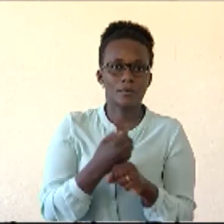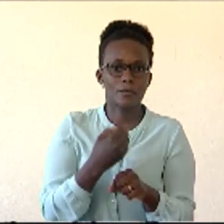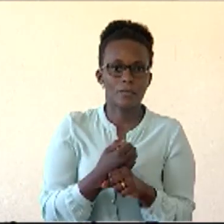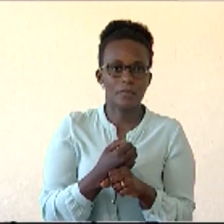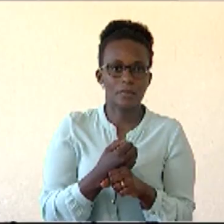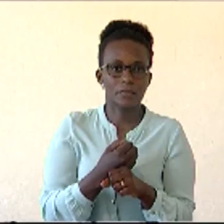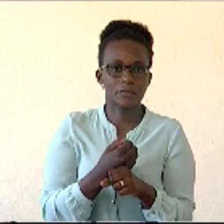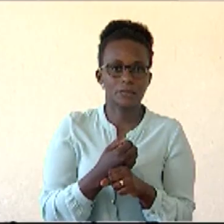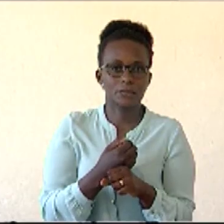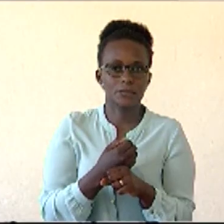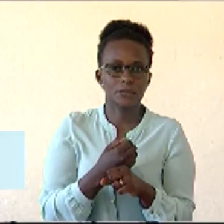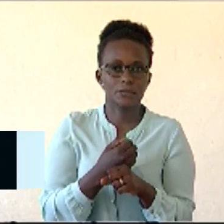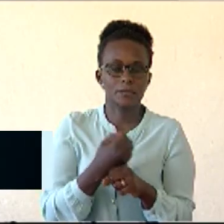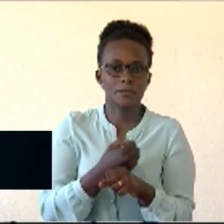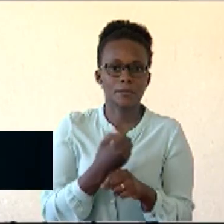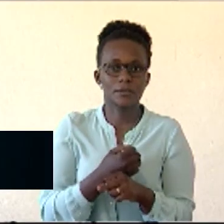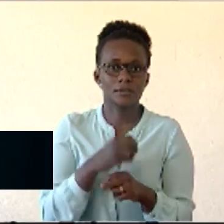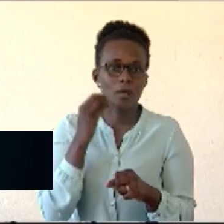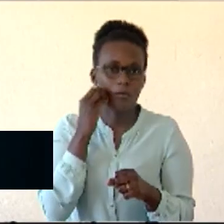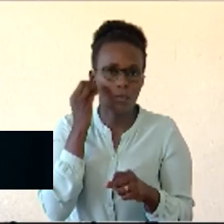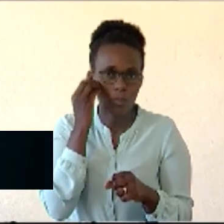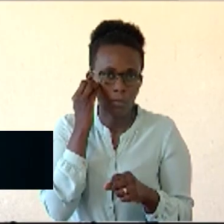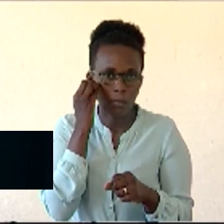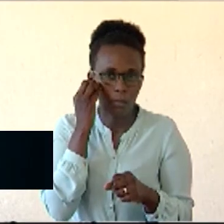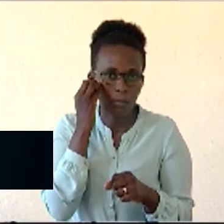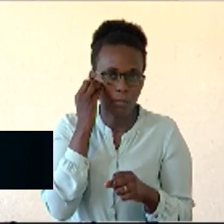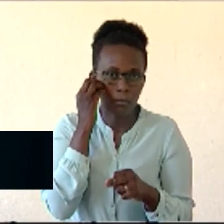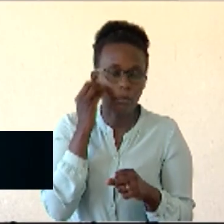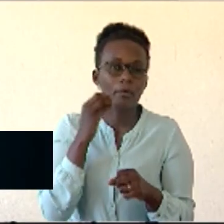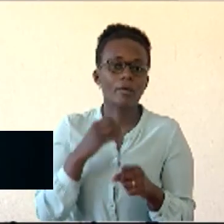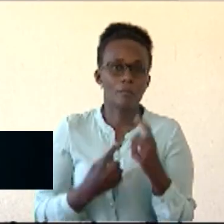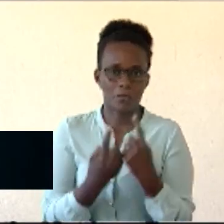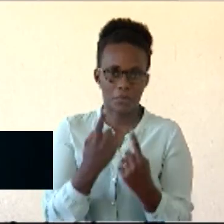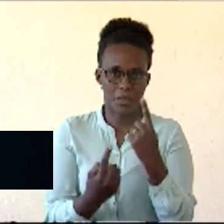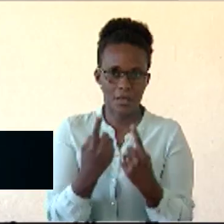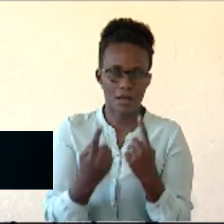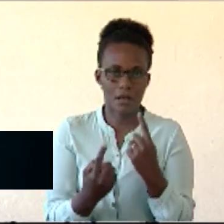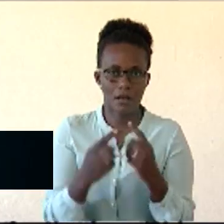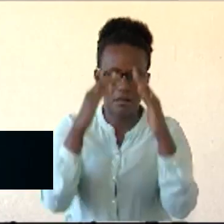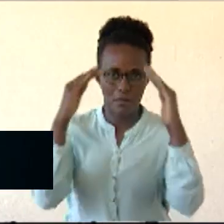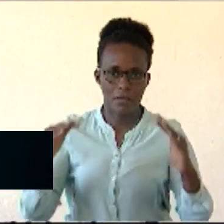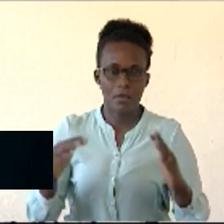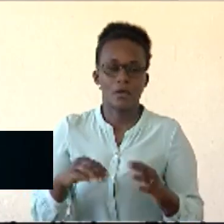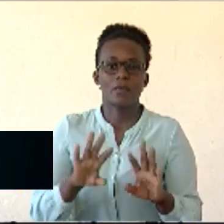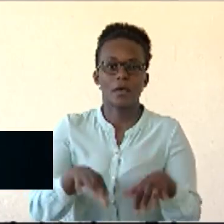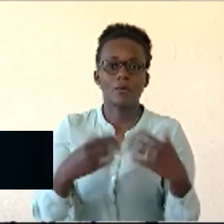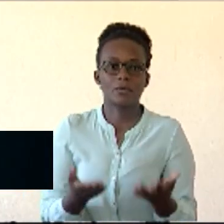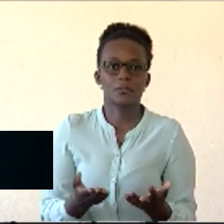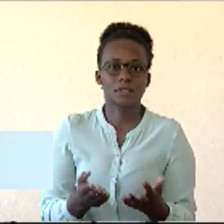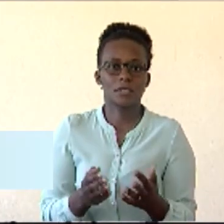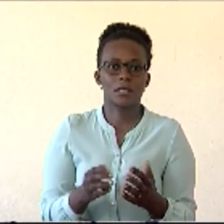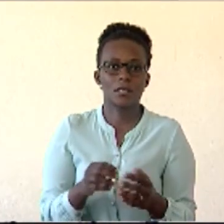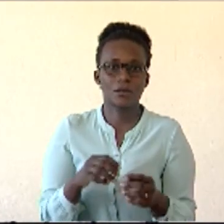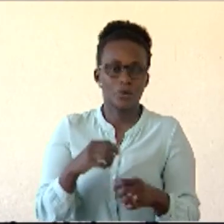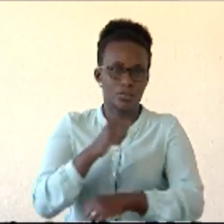example, the utensils, most of the cutlery they use in the kitchen, the knives, the spoons, the forks,